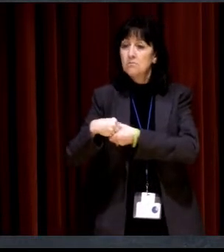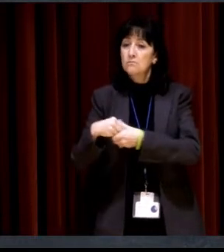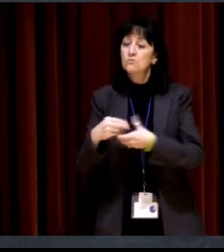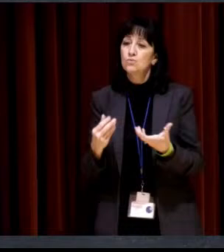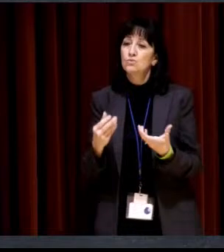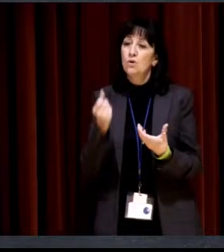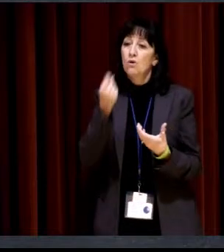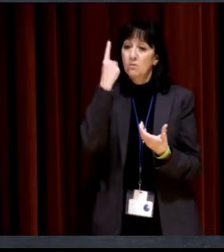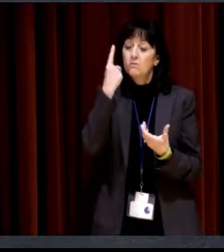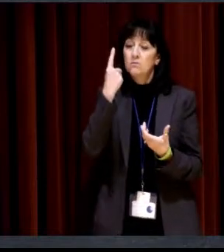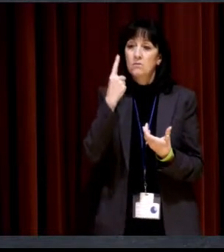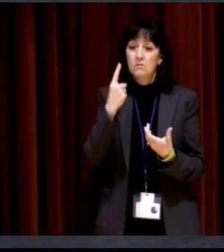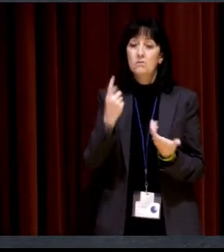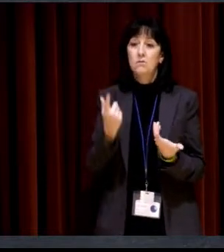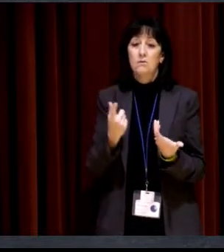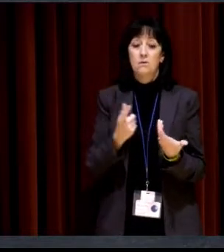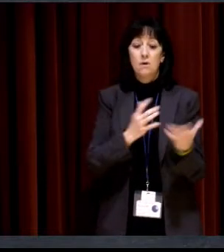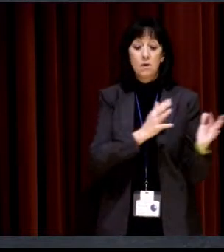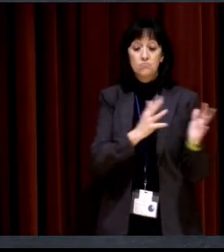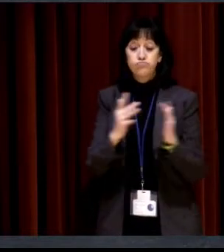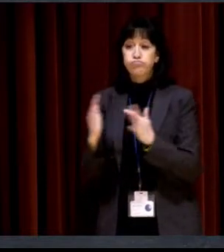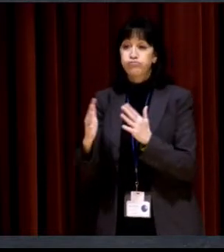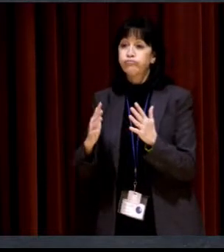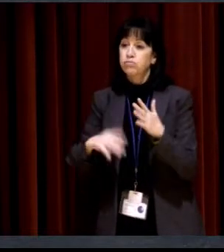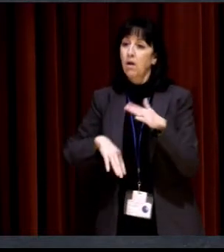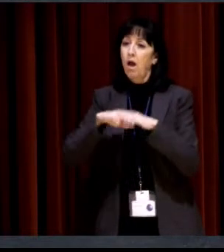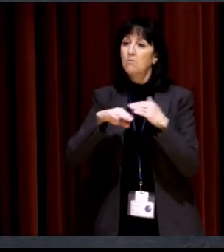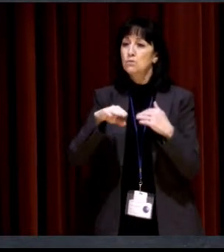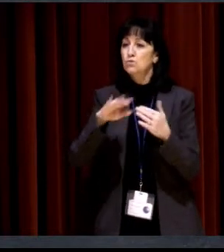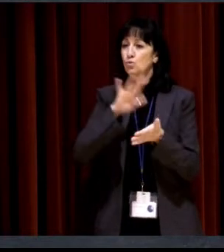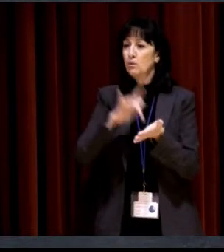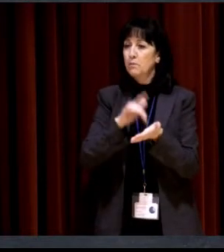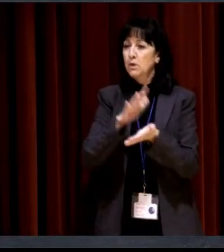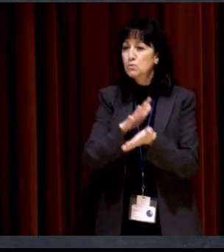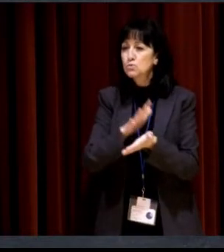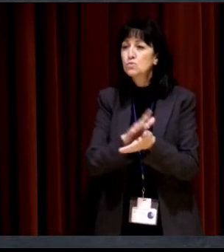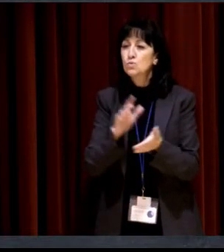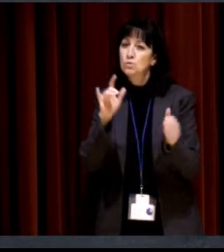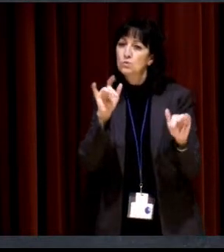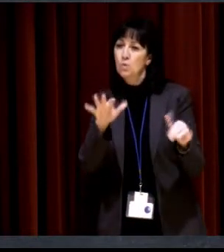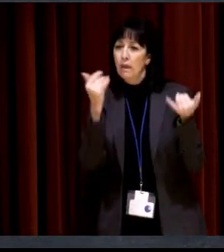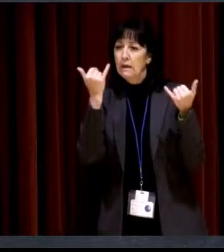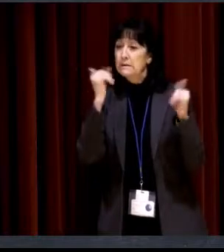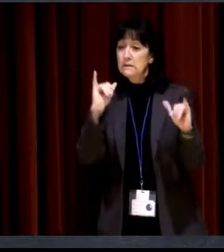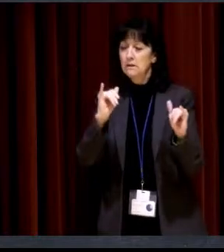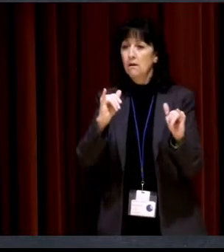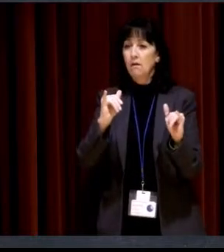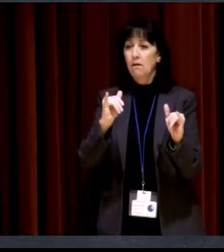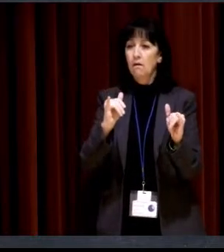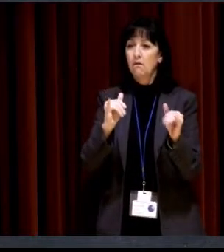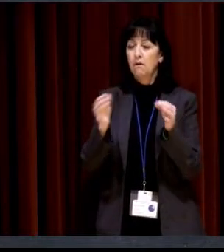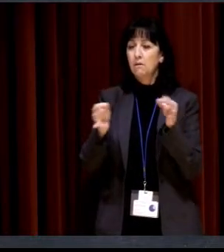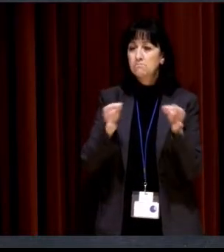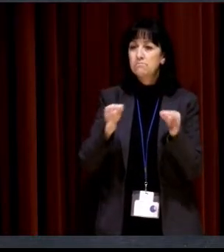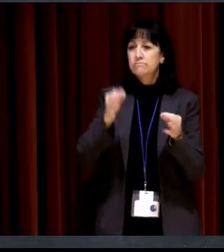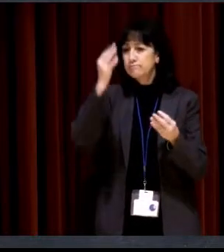middle school, and so, but that kind of thing is the kind of input we're taking. And the superintendents, I'm sorry.